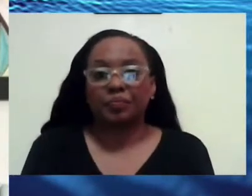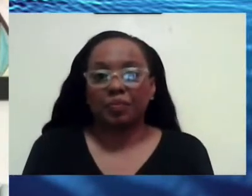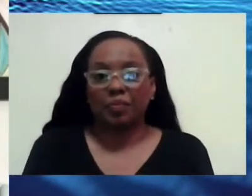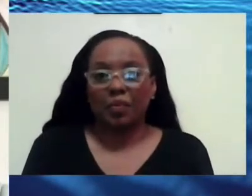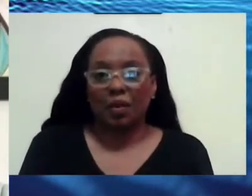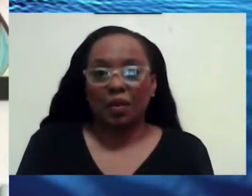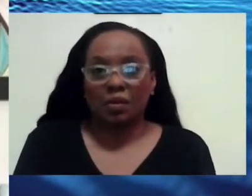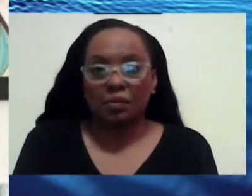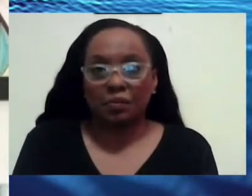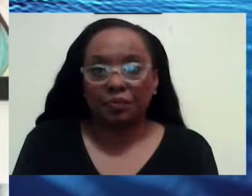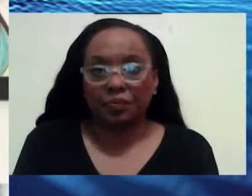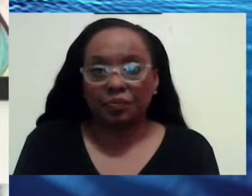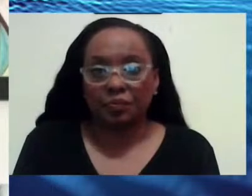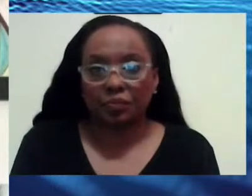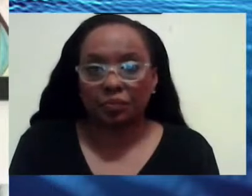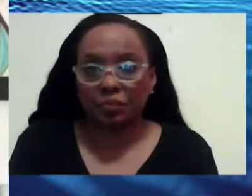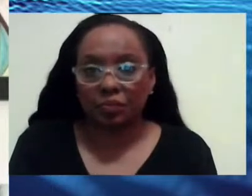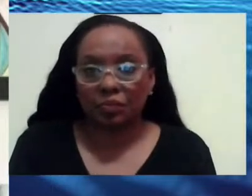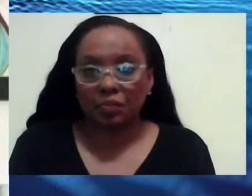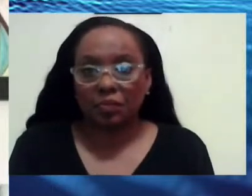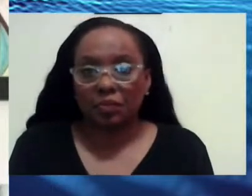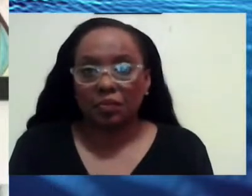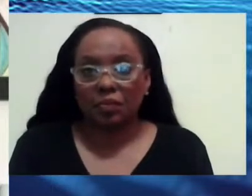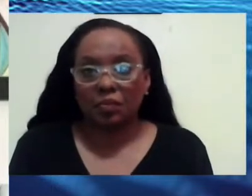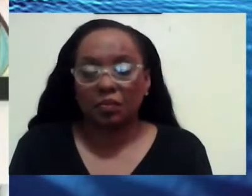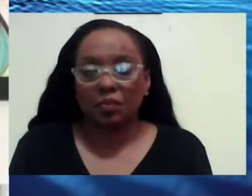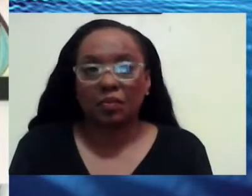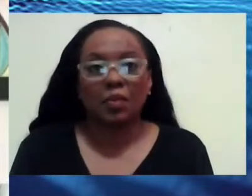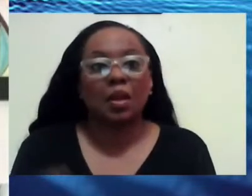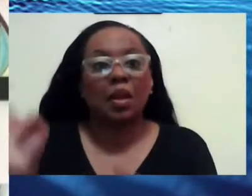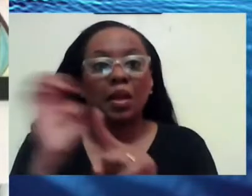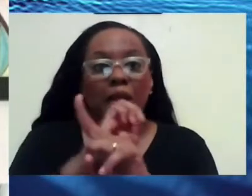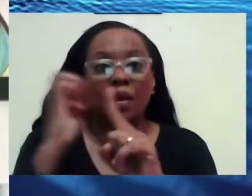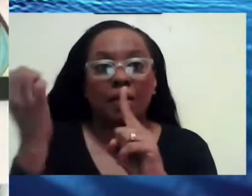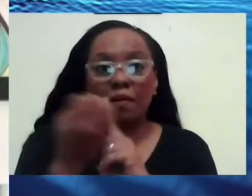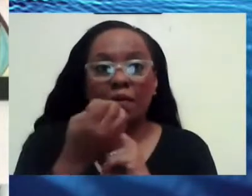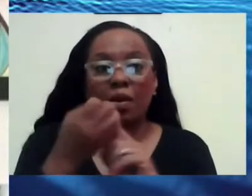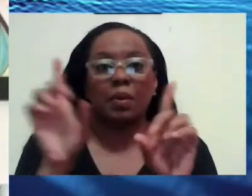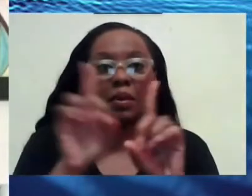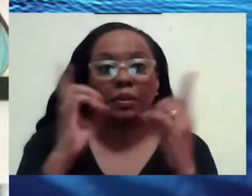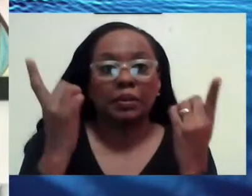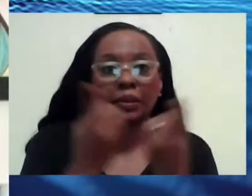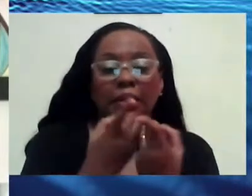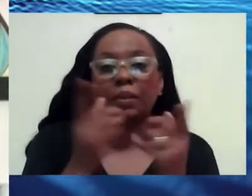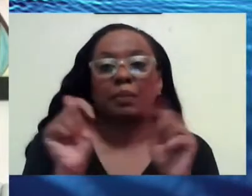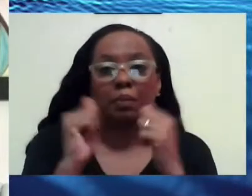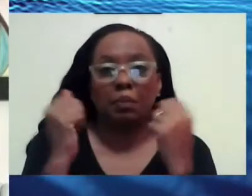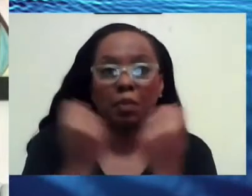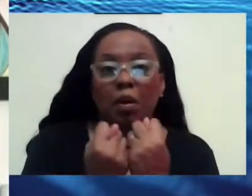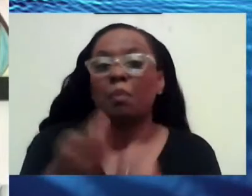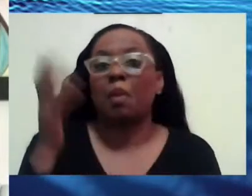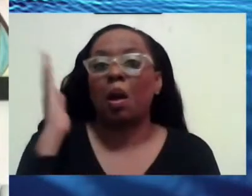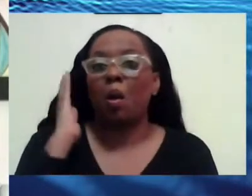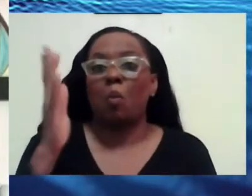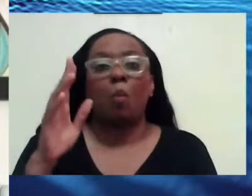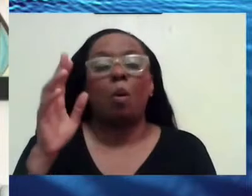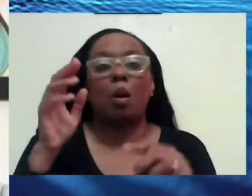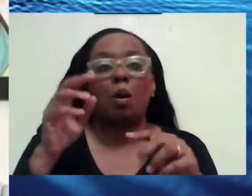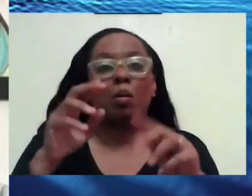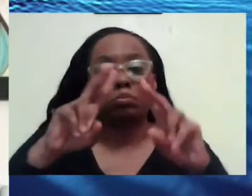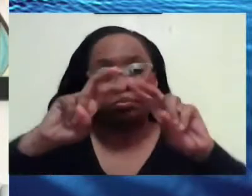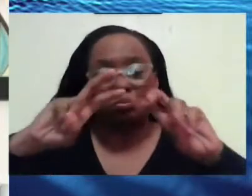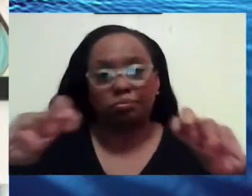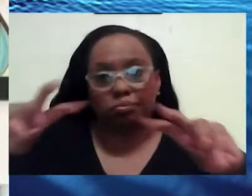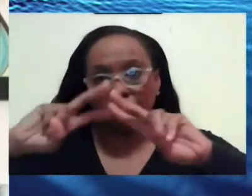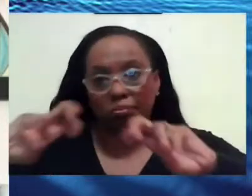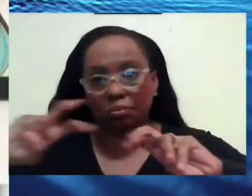be done by the ETNU unit, as well as our building maintenance officers in the ministry, simply to ensure that there